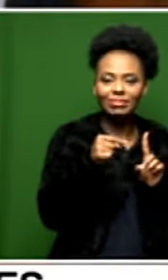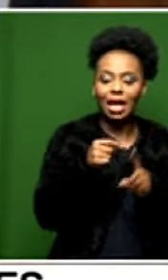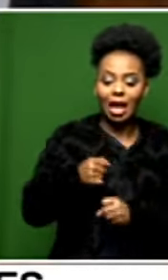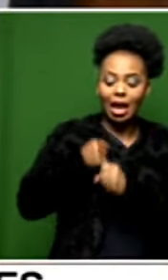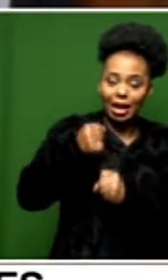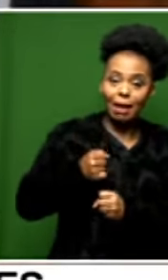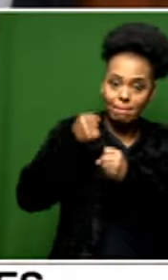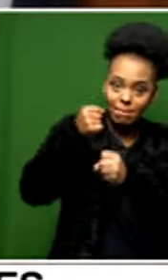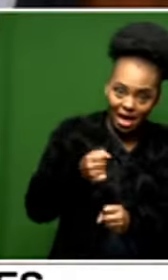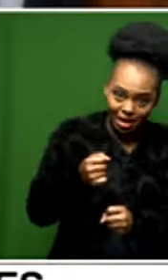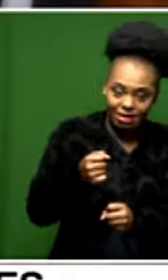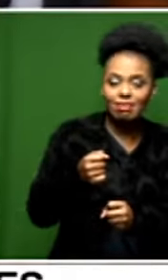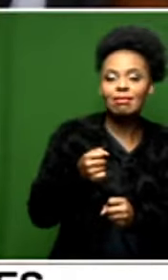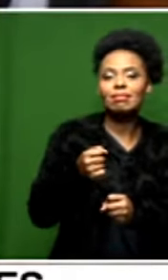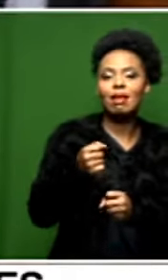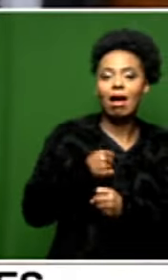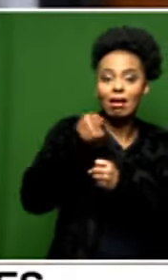in